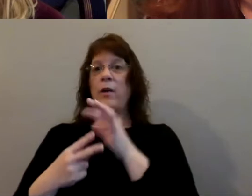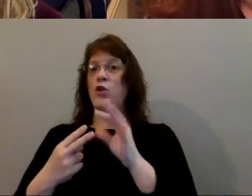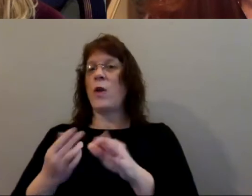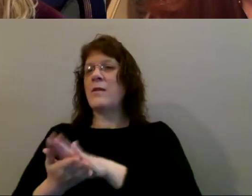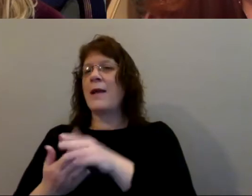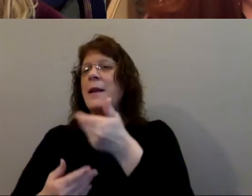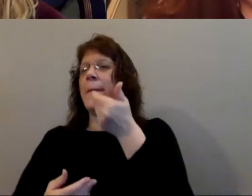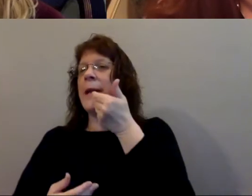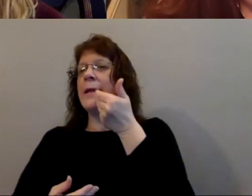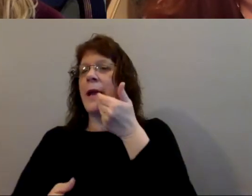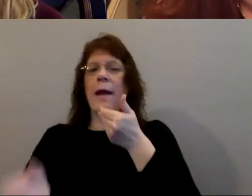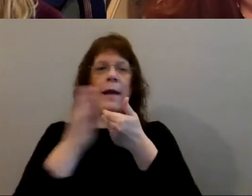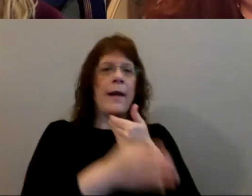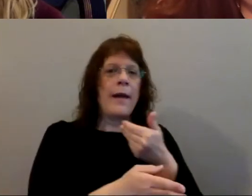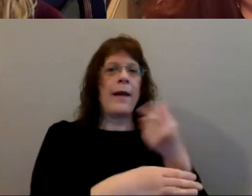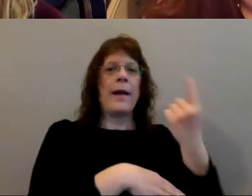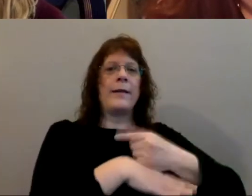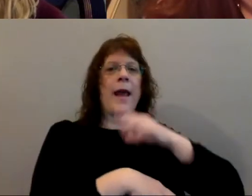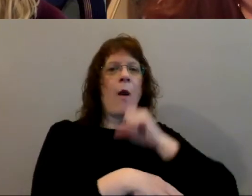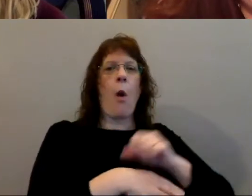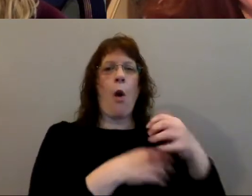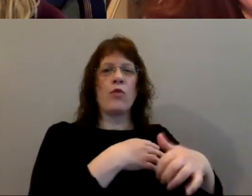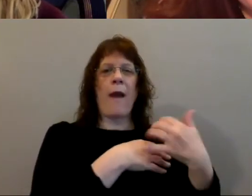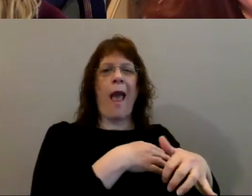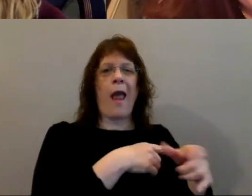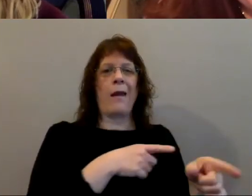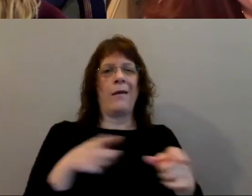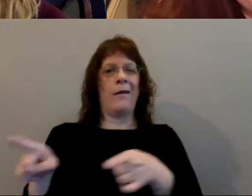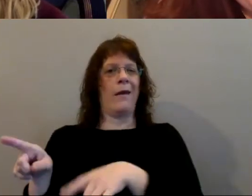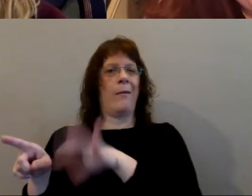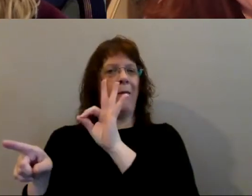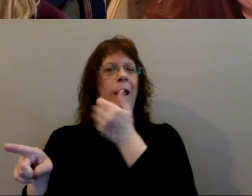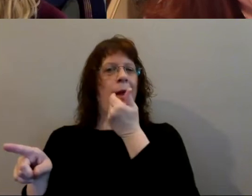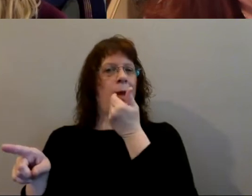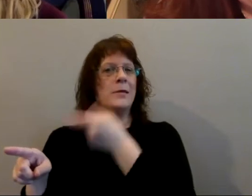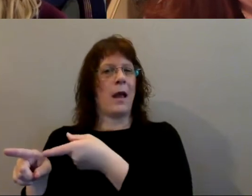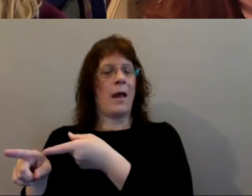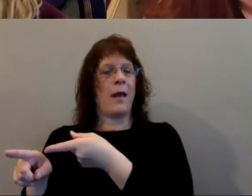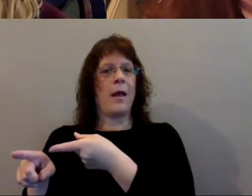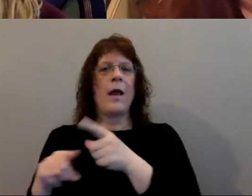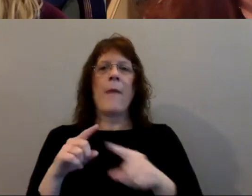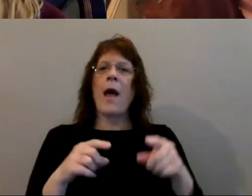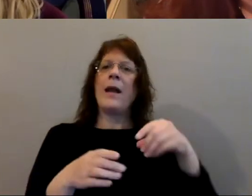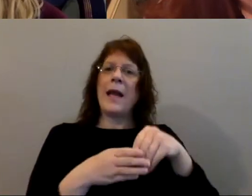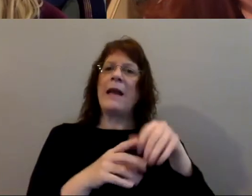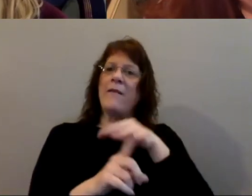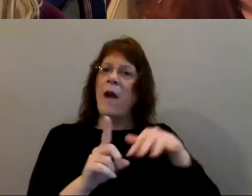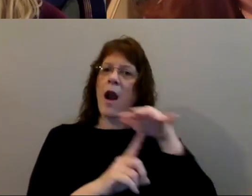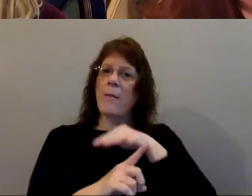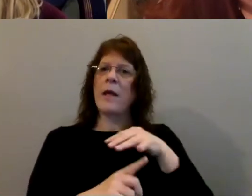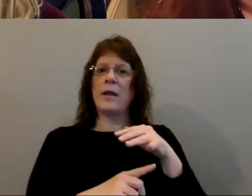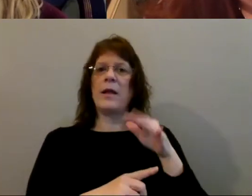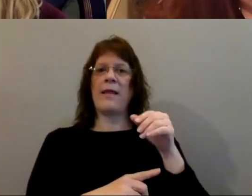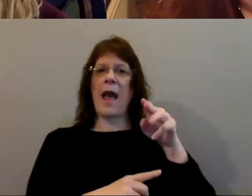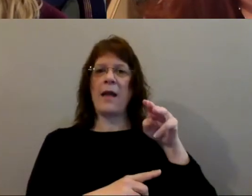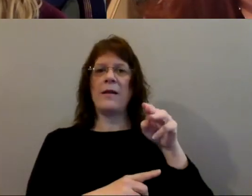and stale bread, they're obviously going to choose the pizza. And in the environment, plastic is kind of just the stale bread. Like, the microbes have better